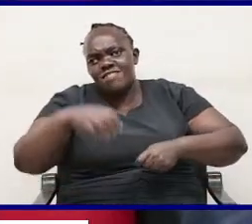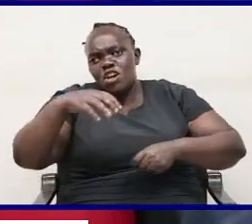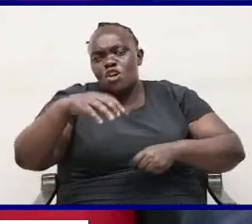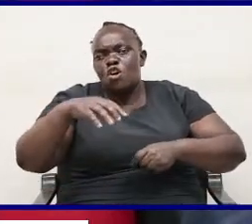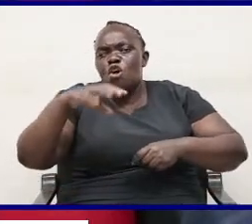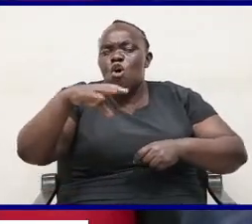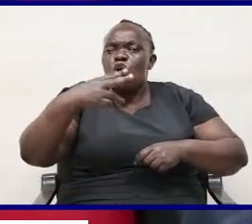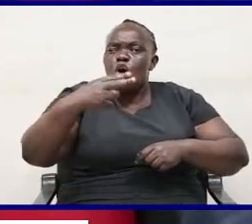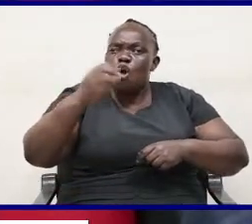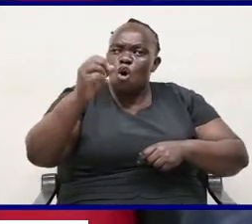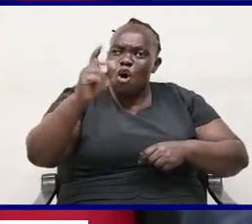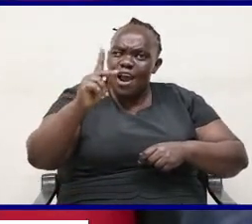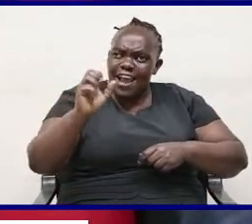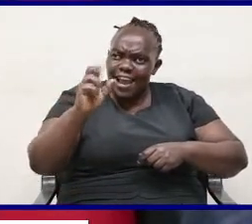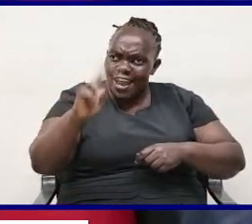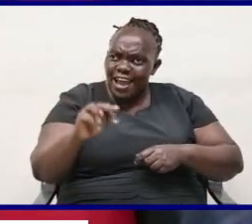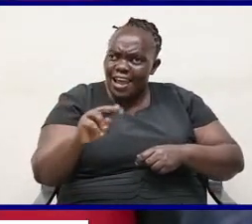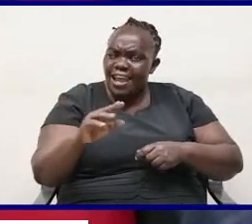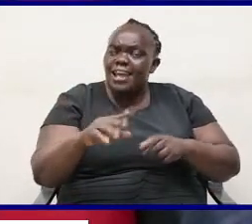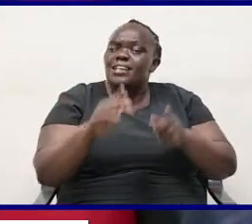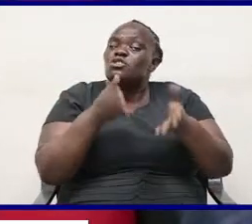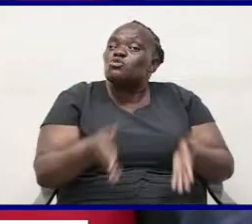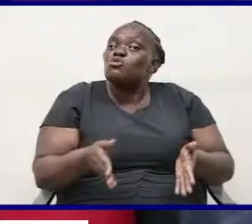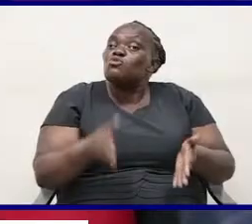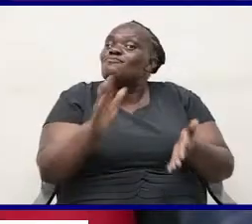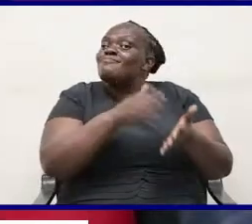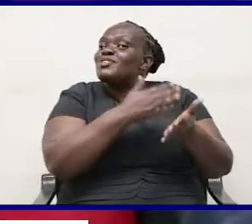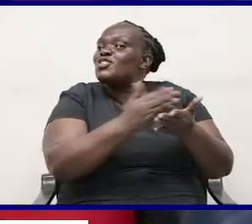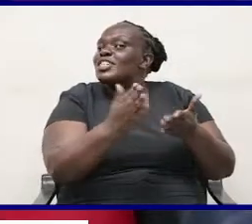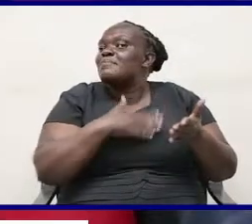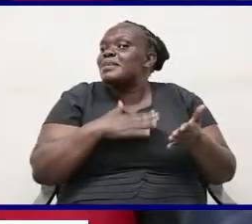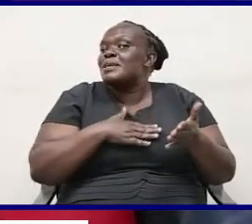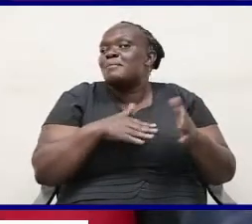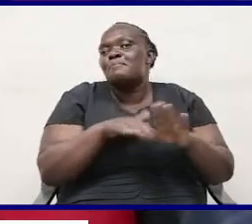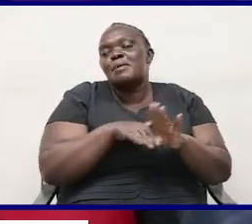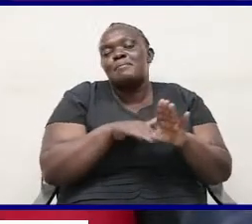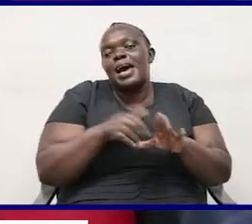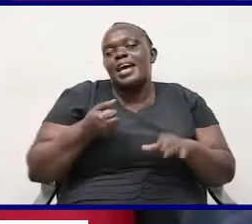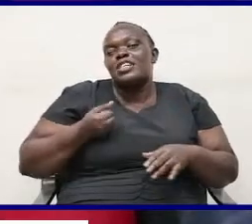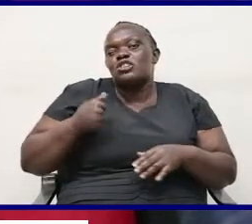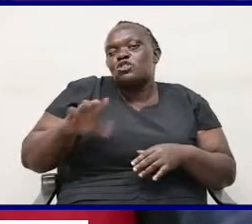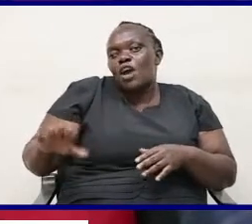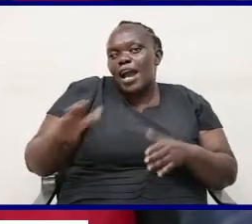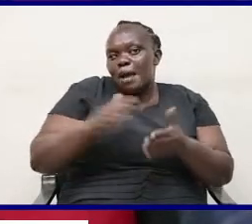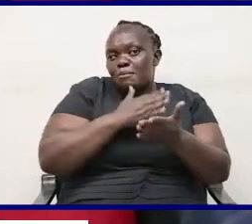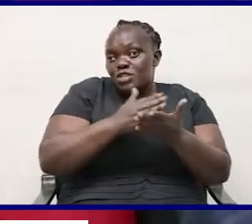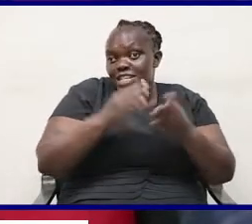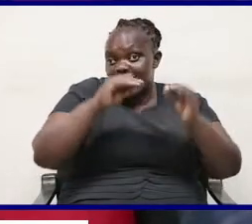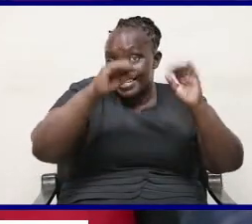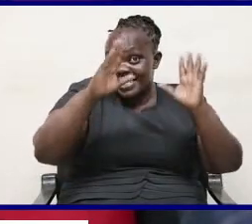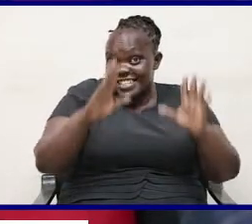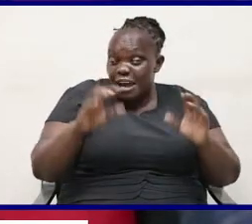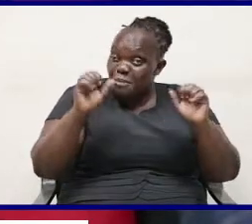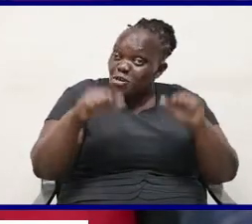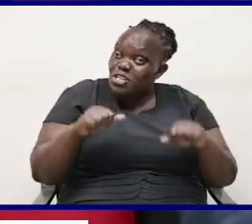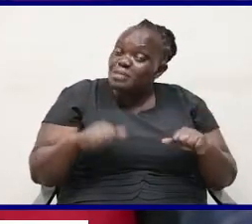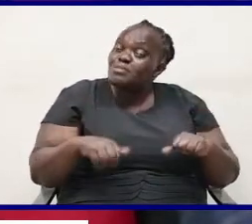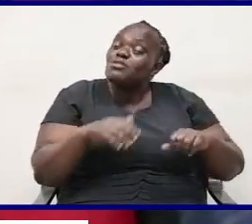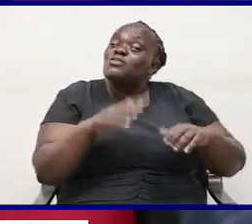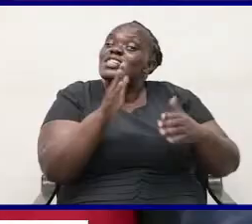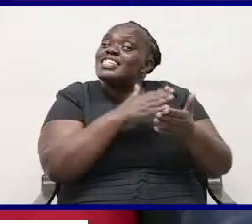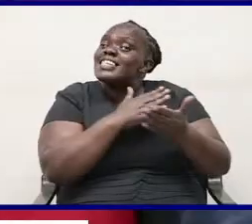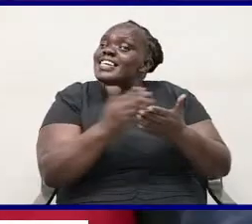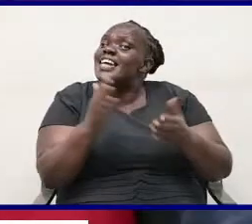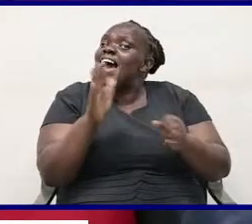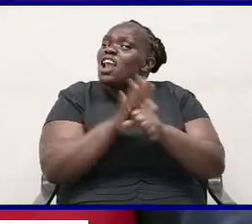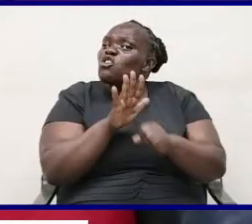Wow. I am very good in music to date. Oh, yeah? Yeah, having been a daughter of a music teacher. So would you like sing or play? I'll